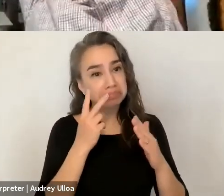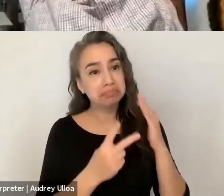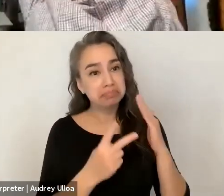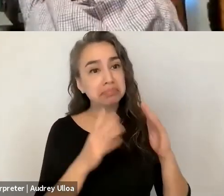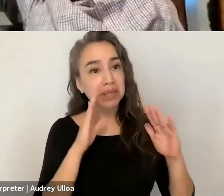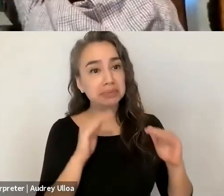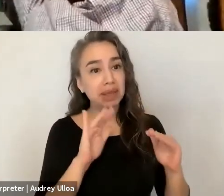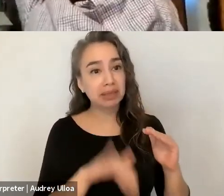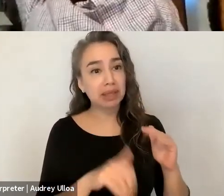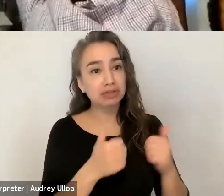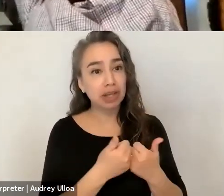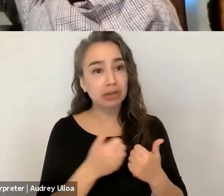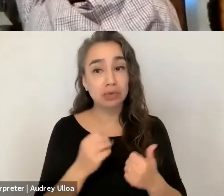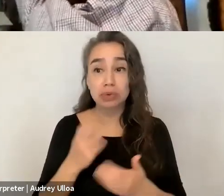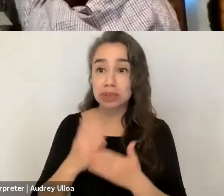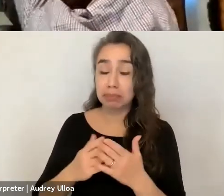faced?